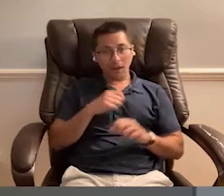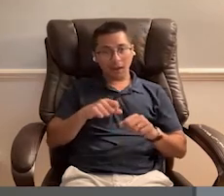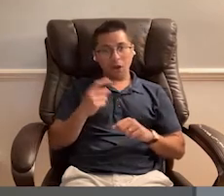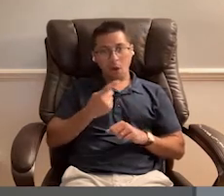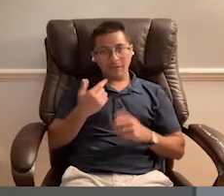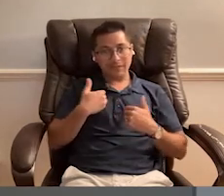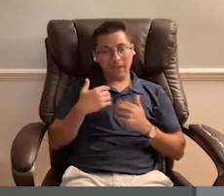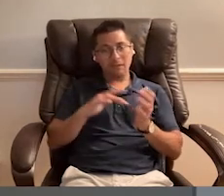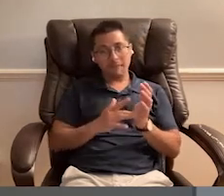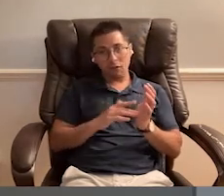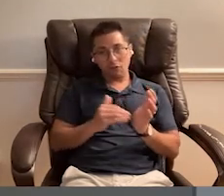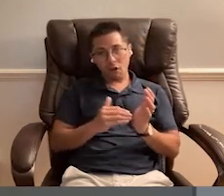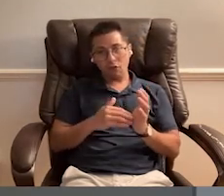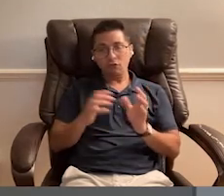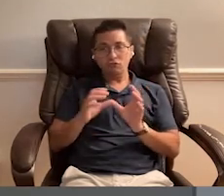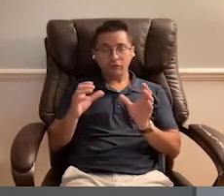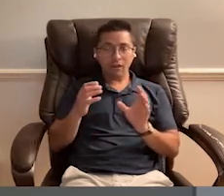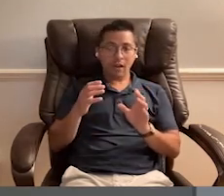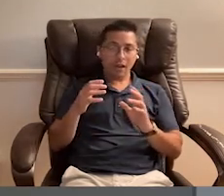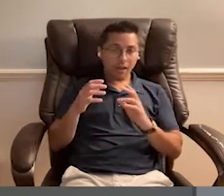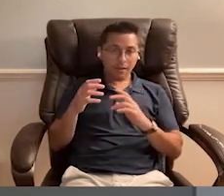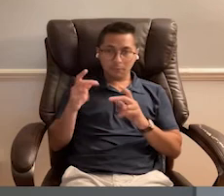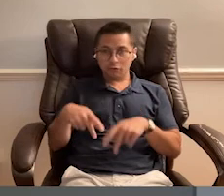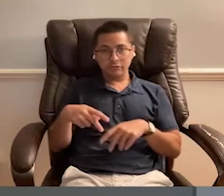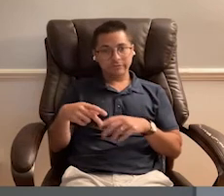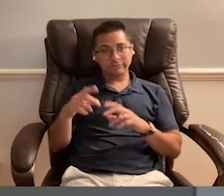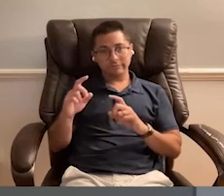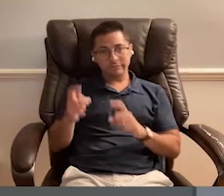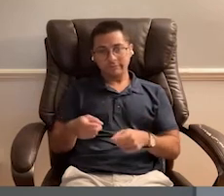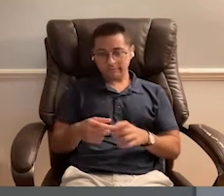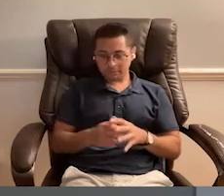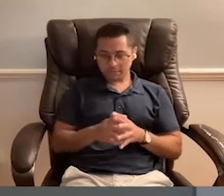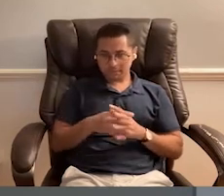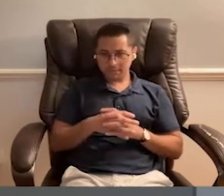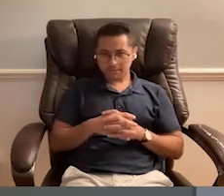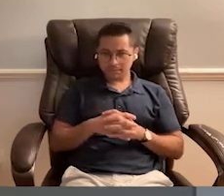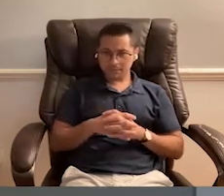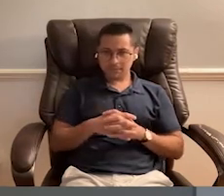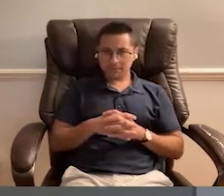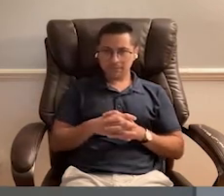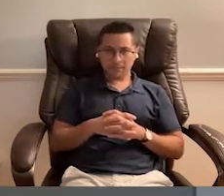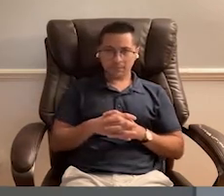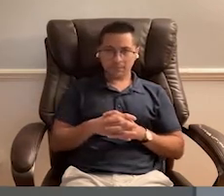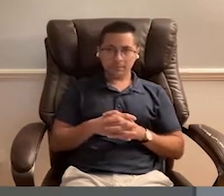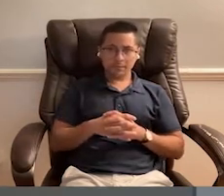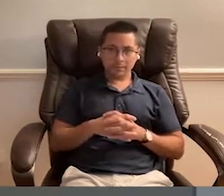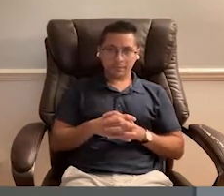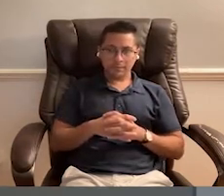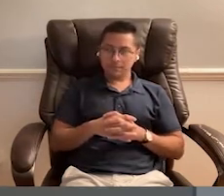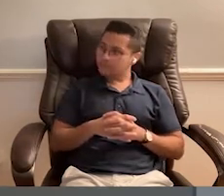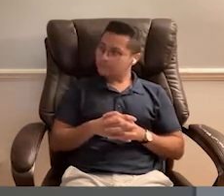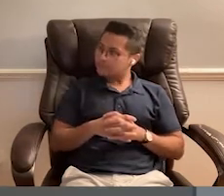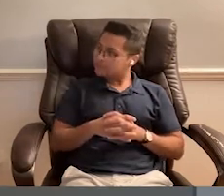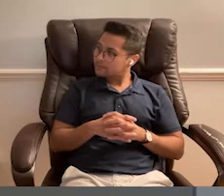it for we can always have a medical doctor certify the physical signs of the syndrome. So even if it's not